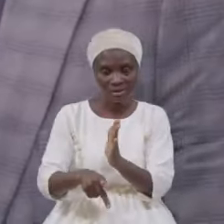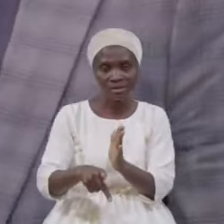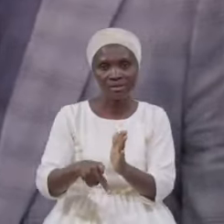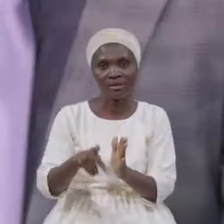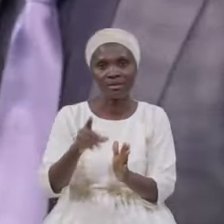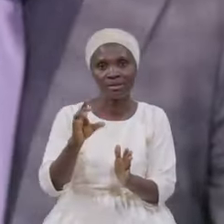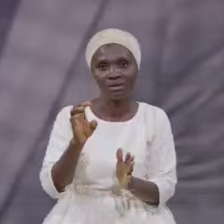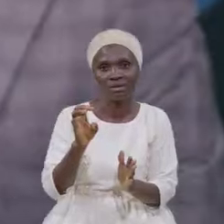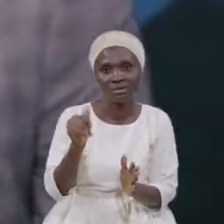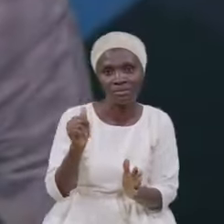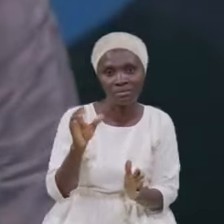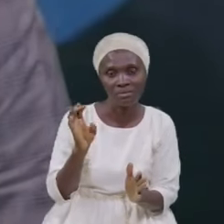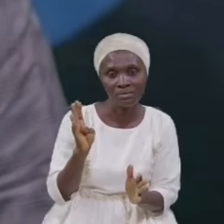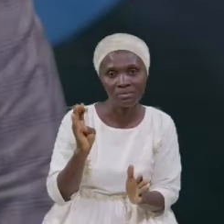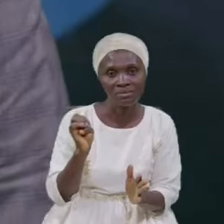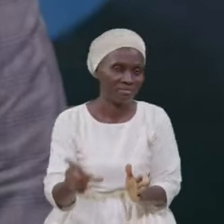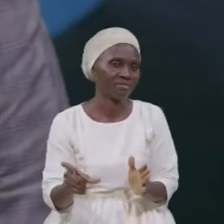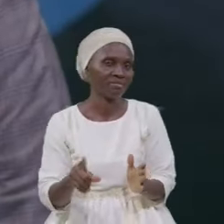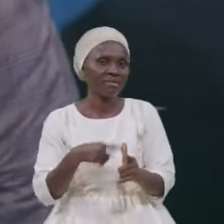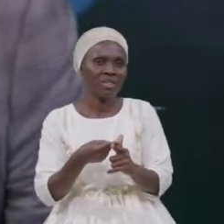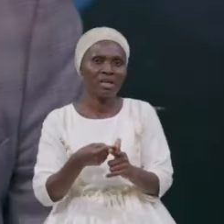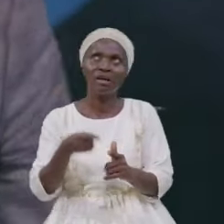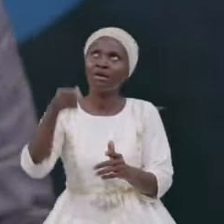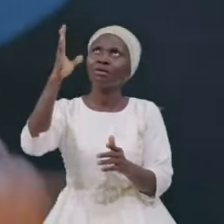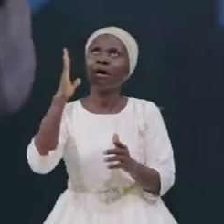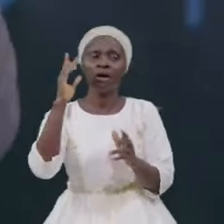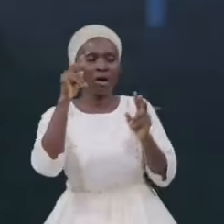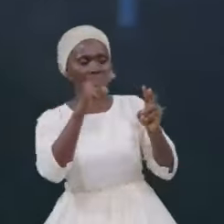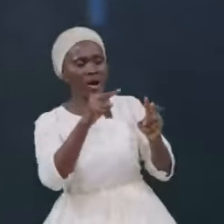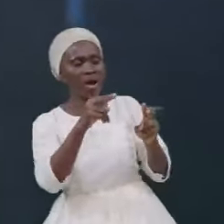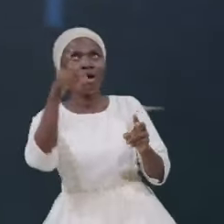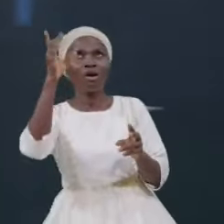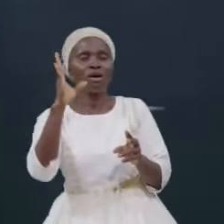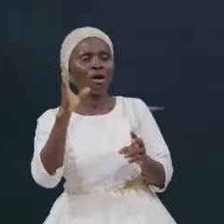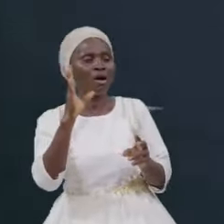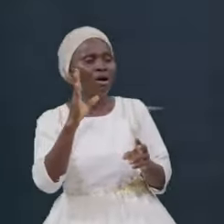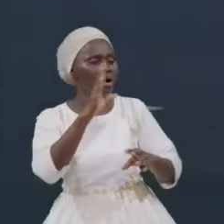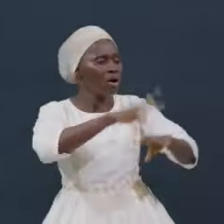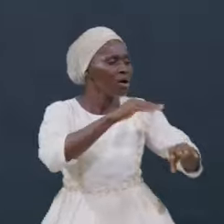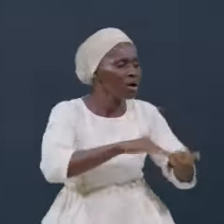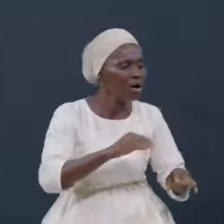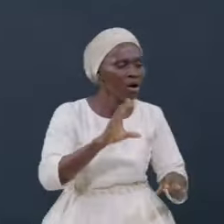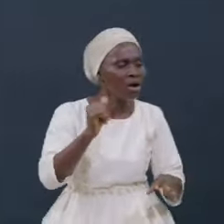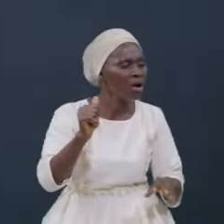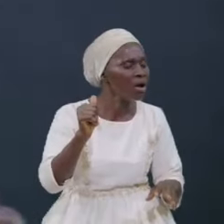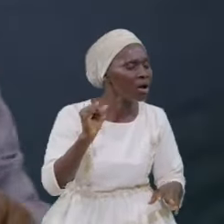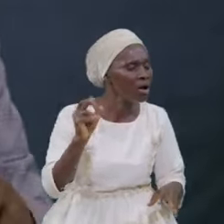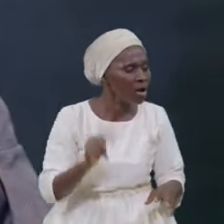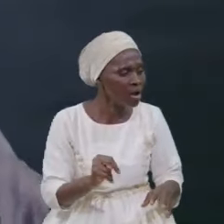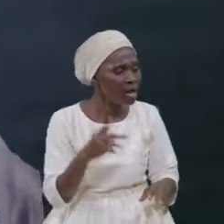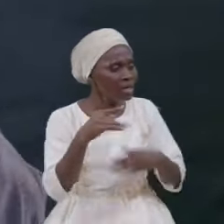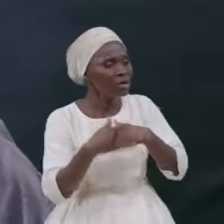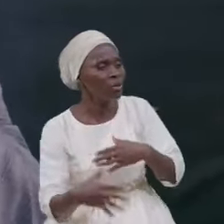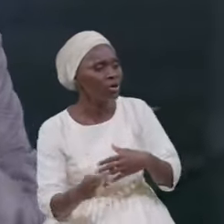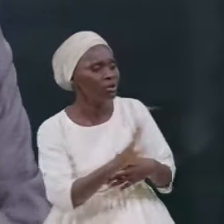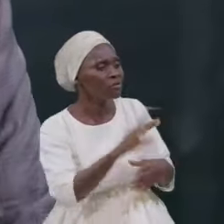blood of your brother that you killed is crying unto me. He thought he